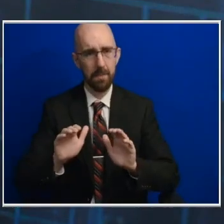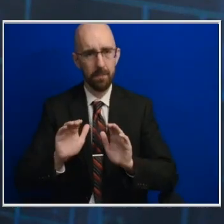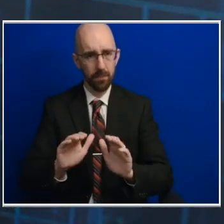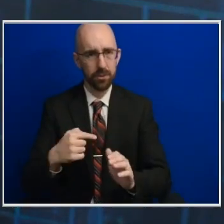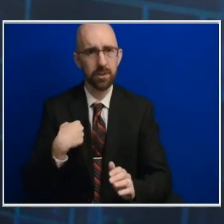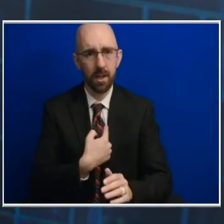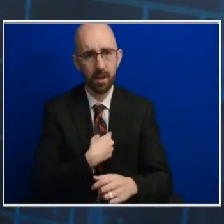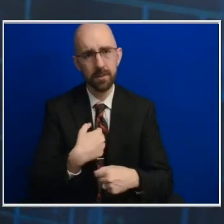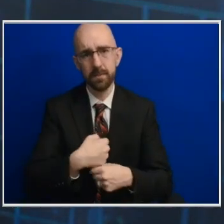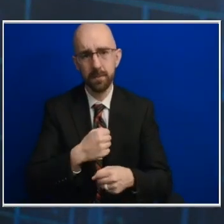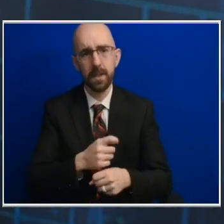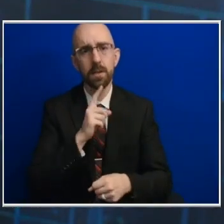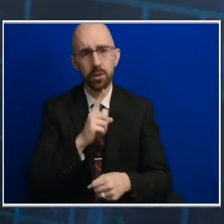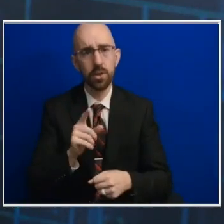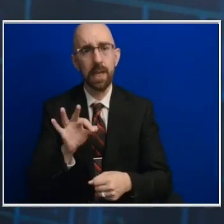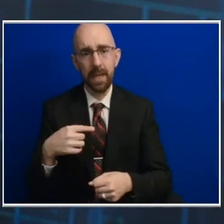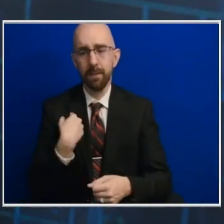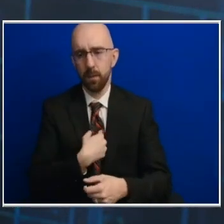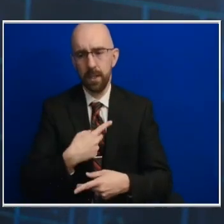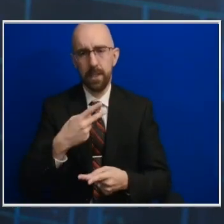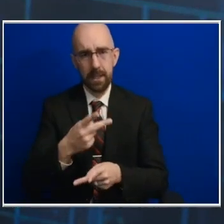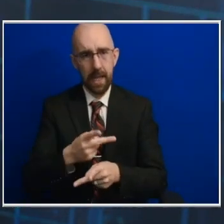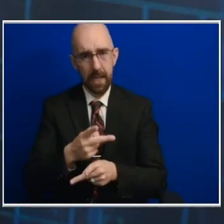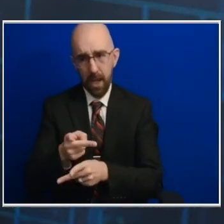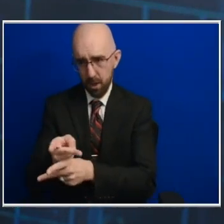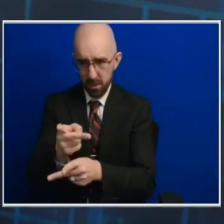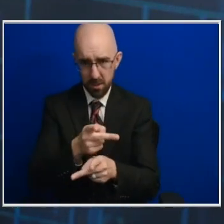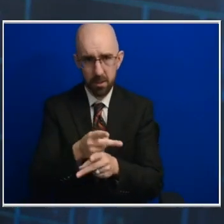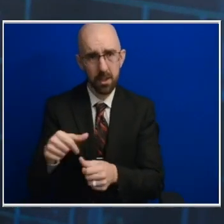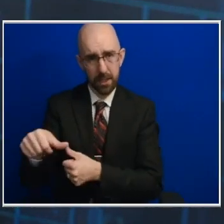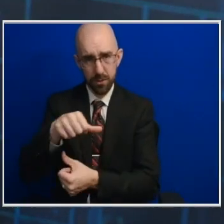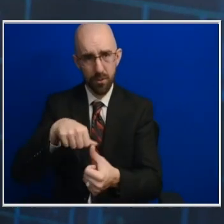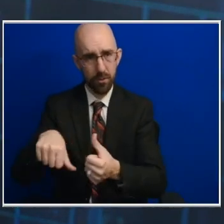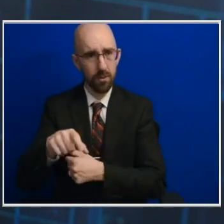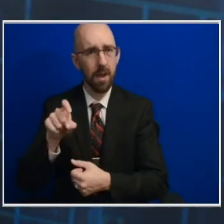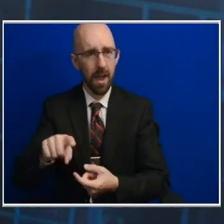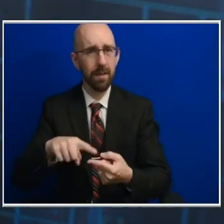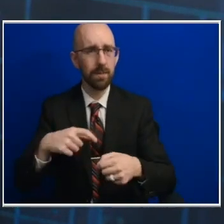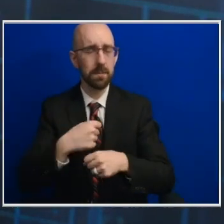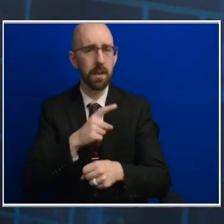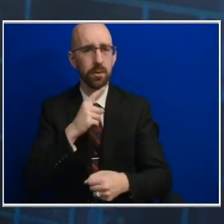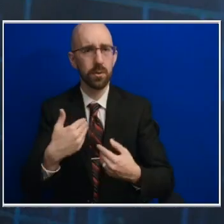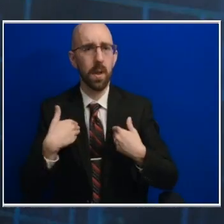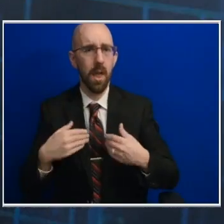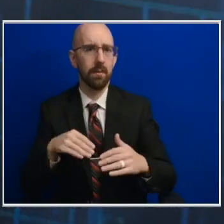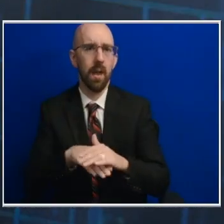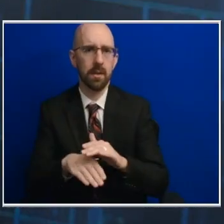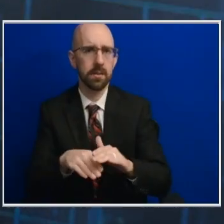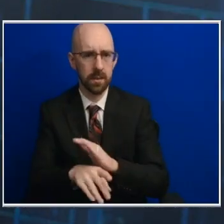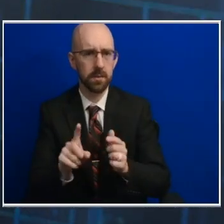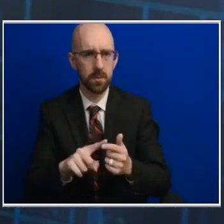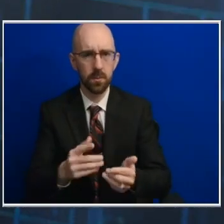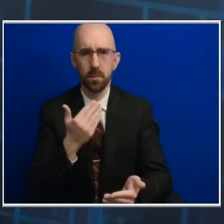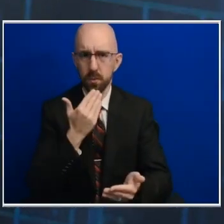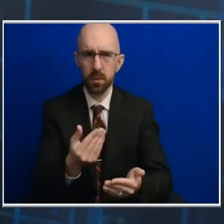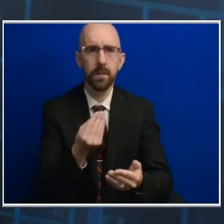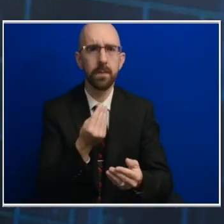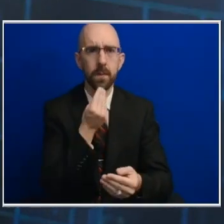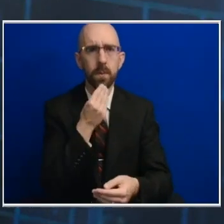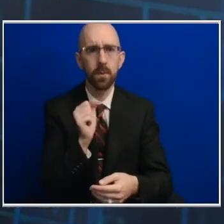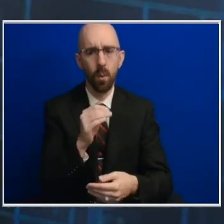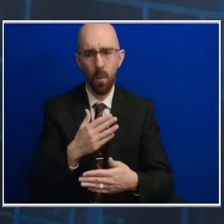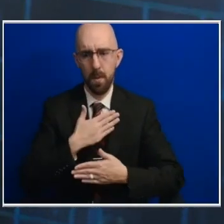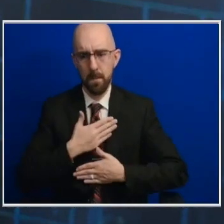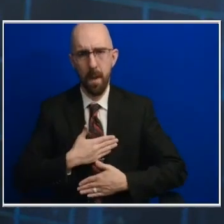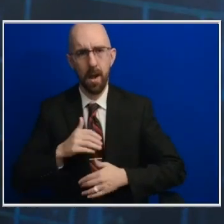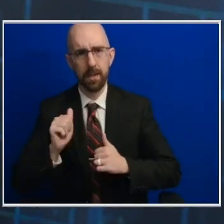sure that if we're going to take care of each other, we're going to have to make sure we have access to good food so our bodies can get good